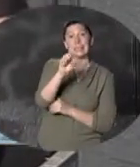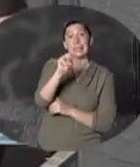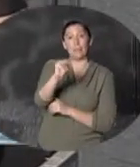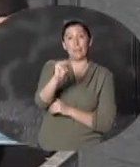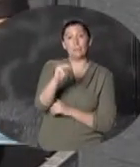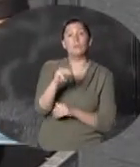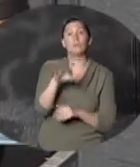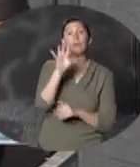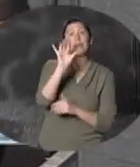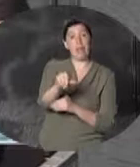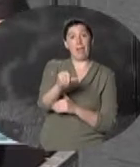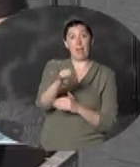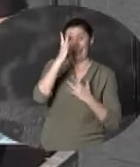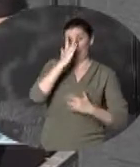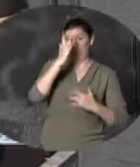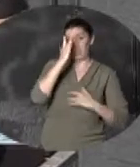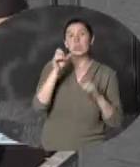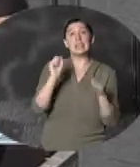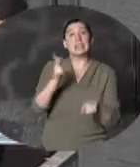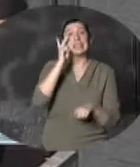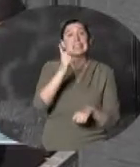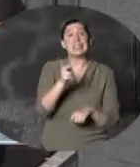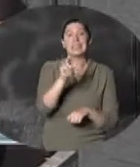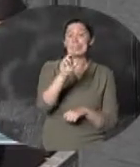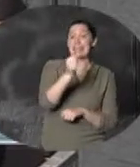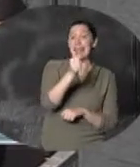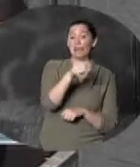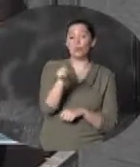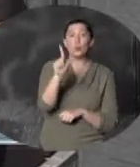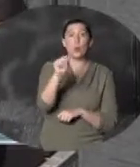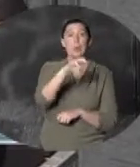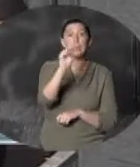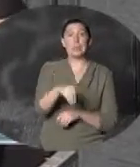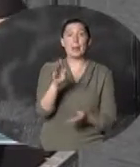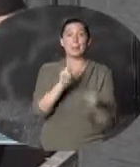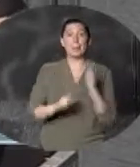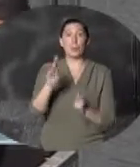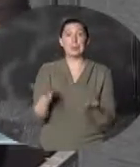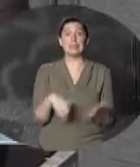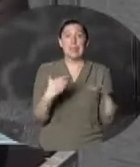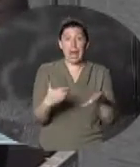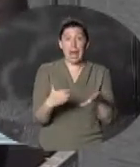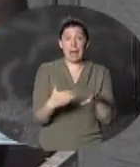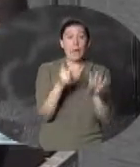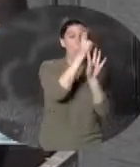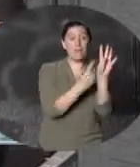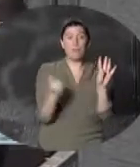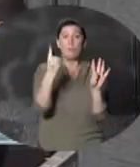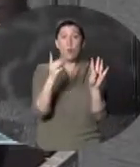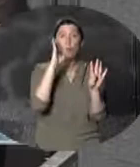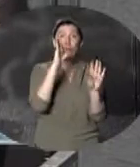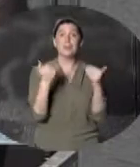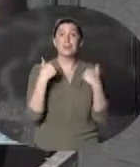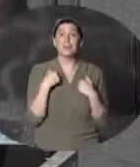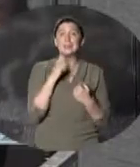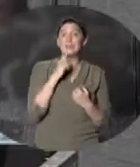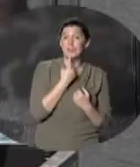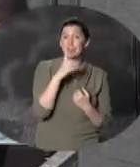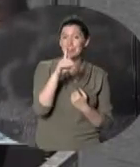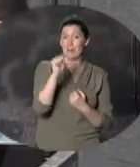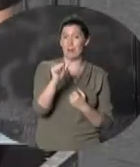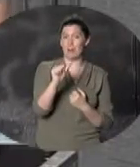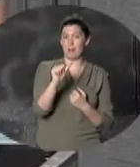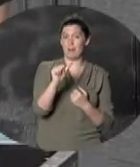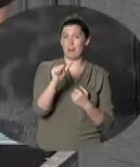And with that illness, you can see 10 to 20% of people will die, and 1 in 4 will have significant disability and neurologic